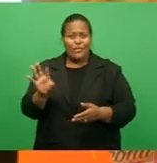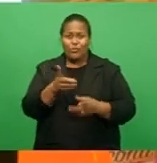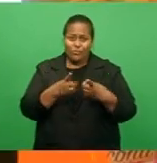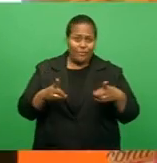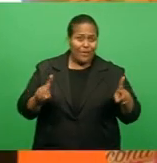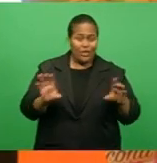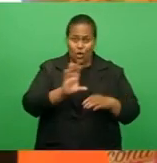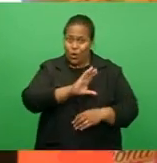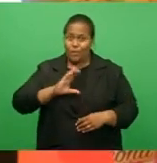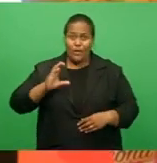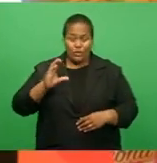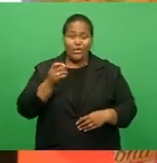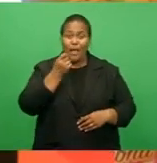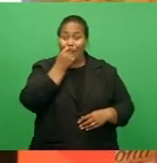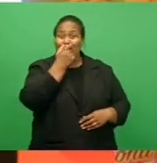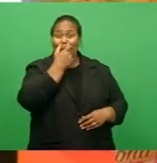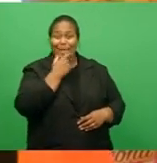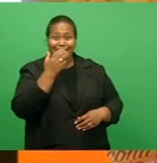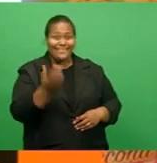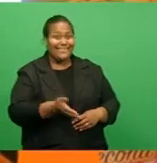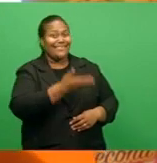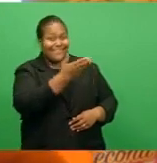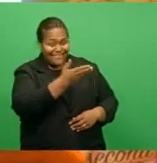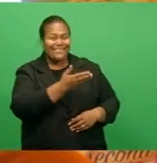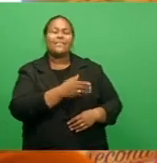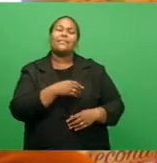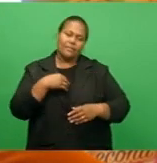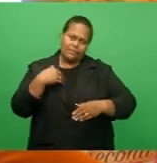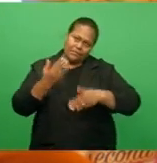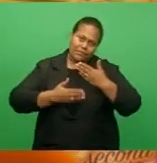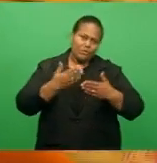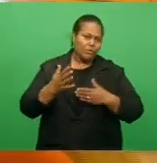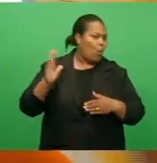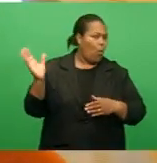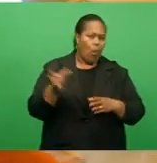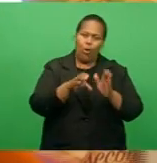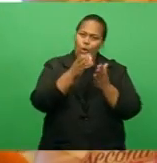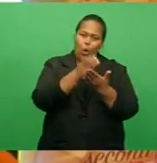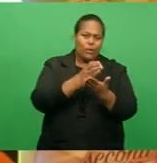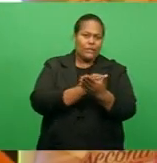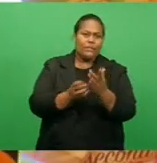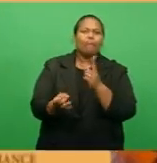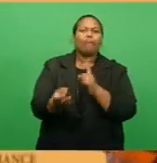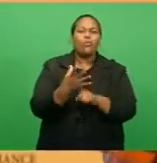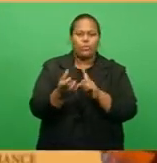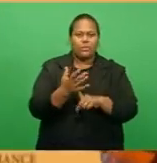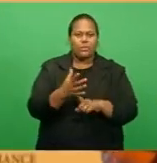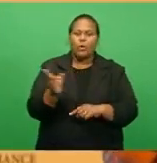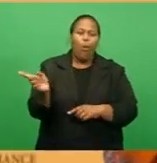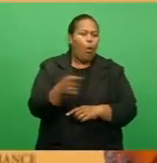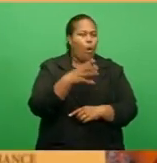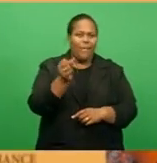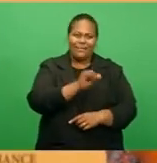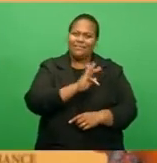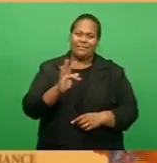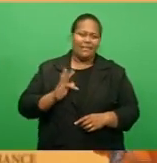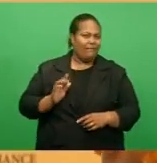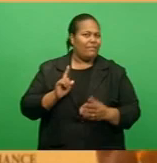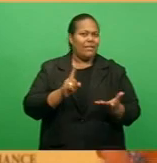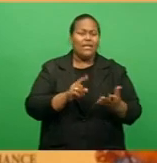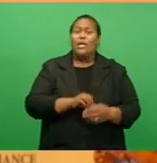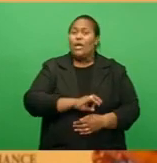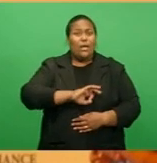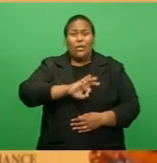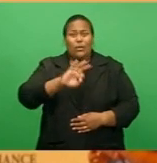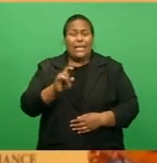says the course is important for all corrections service personnel to undertake. It doesn't mean much if we're not